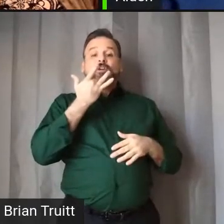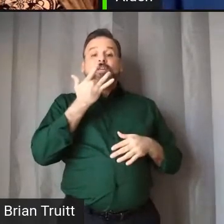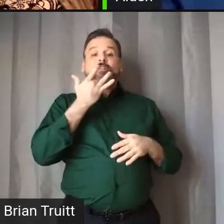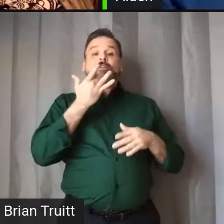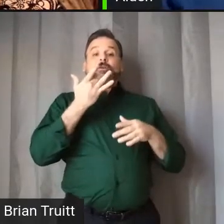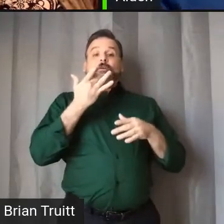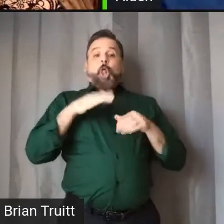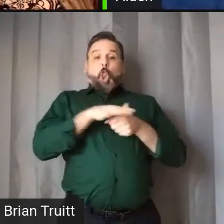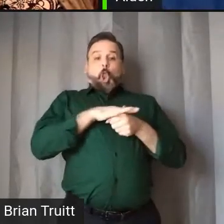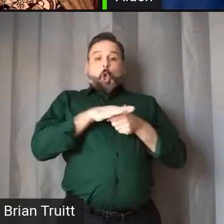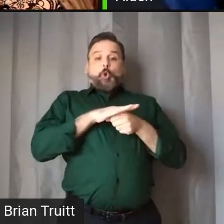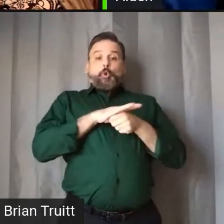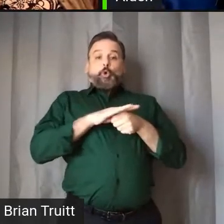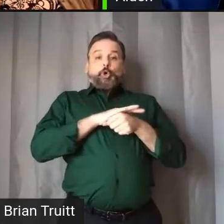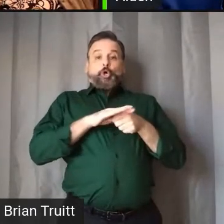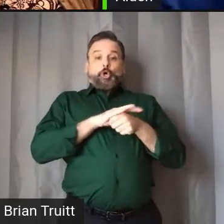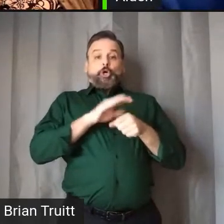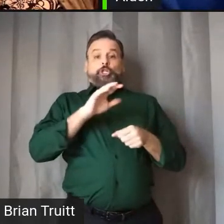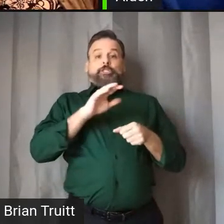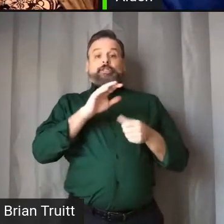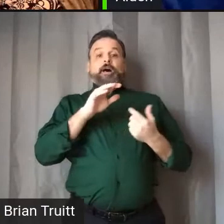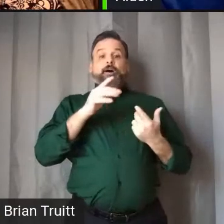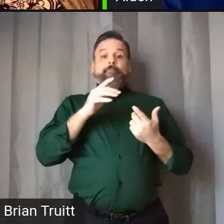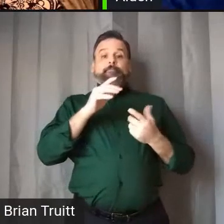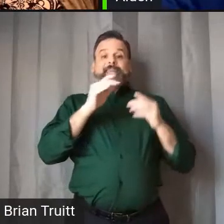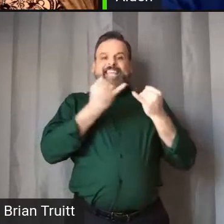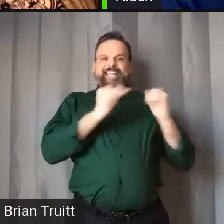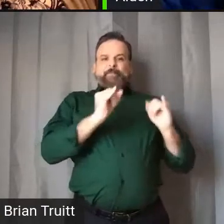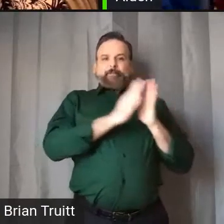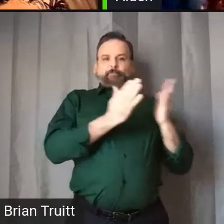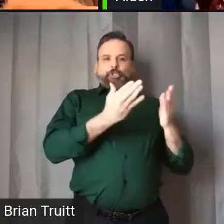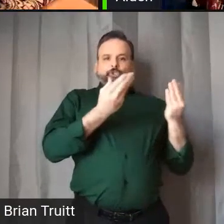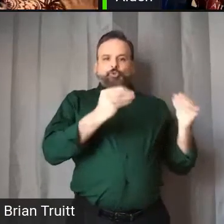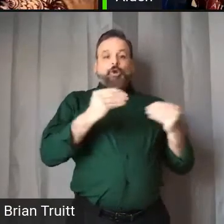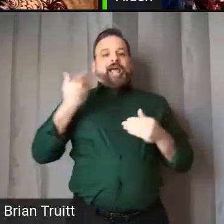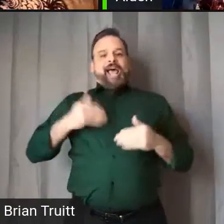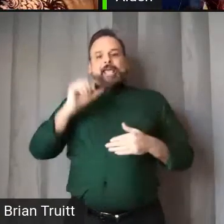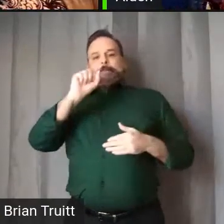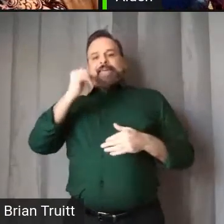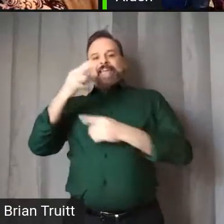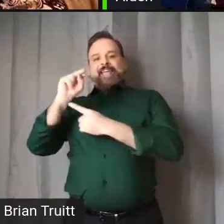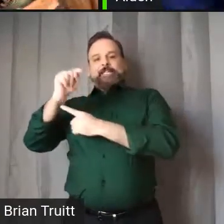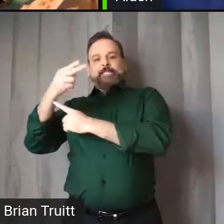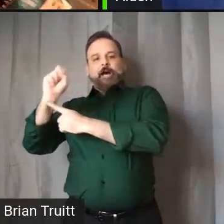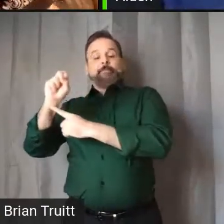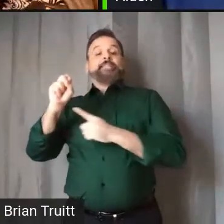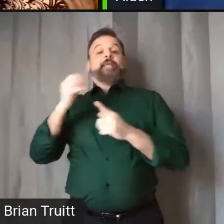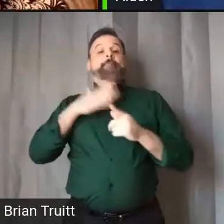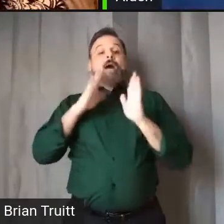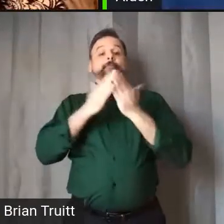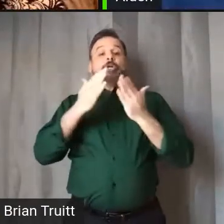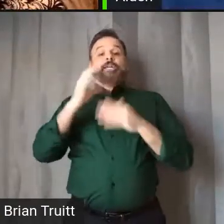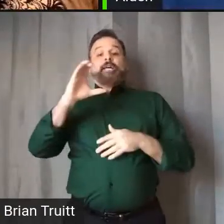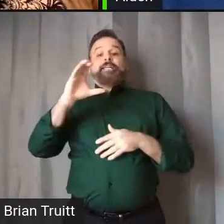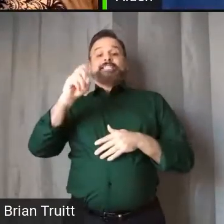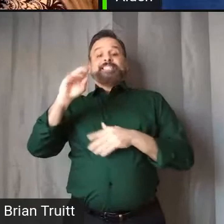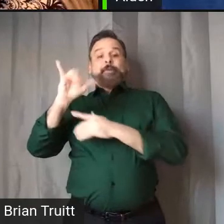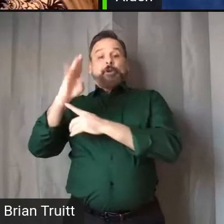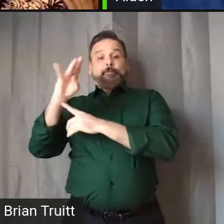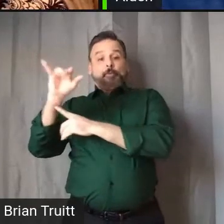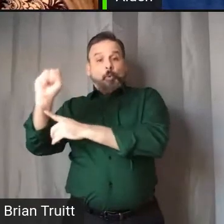fantastic. I am Aiden Thomas. My book is Cemetery Boys, out September 1st. I have an awesome pre-order